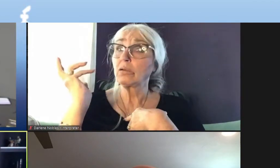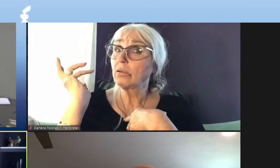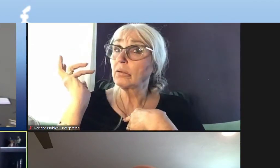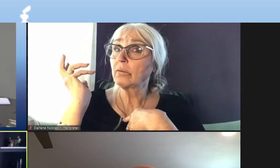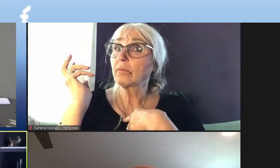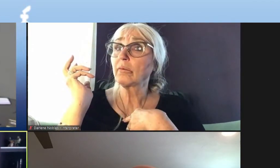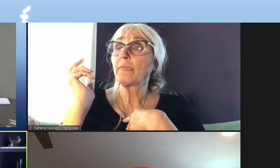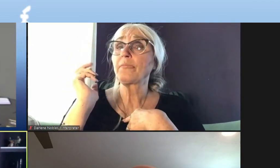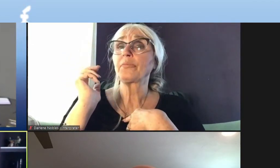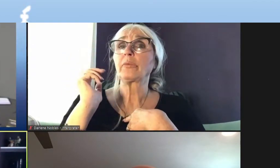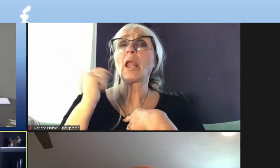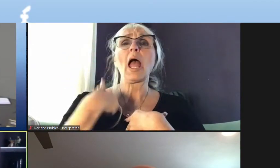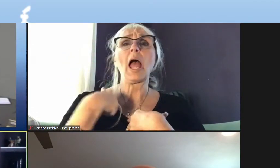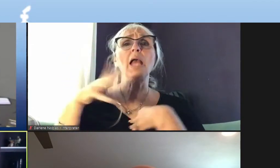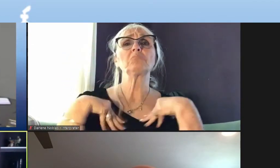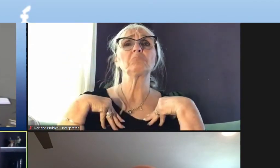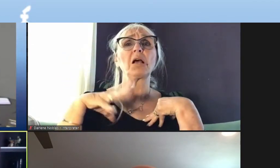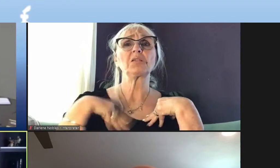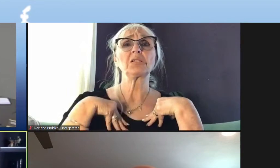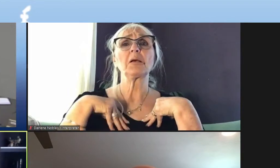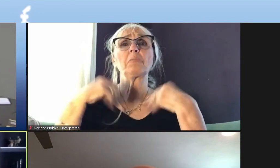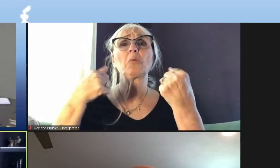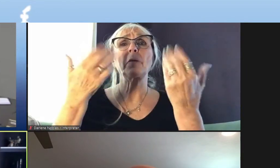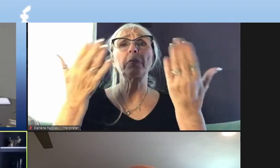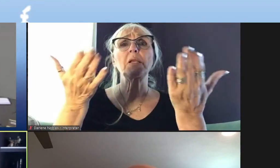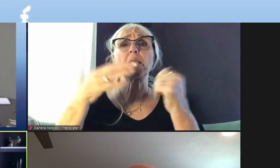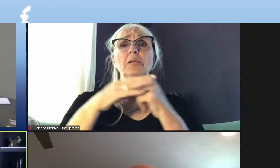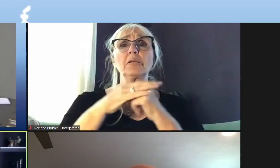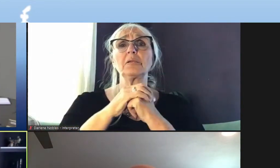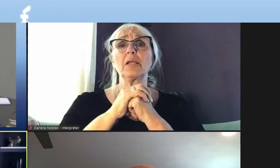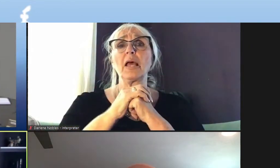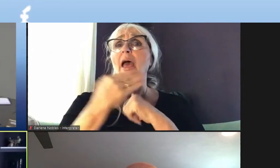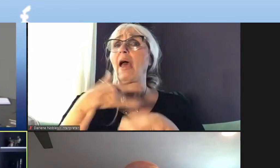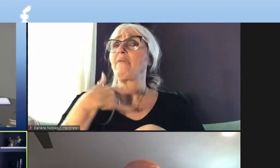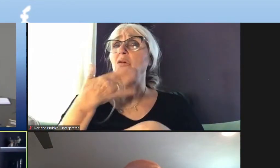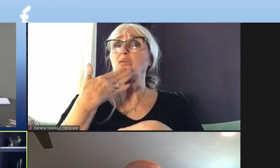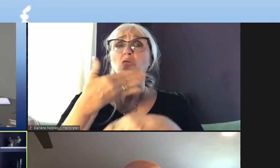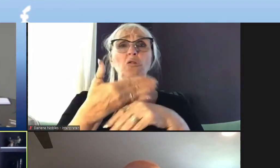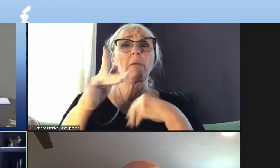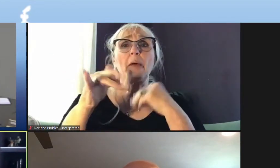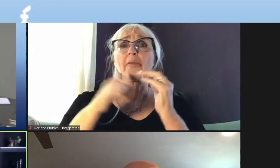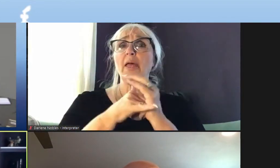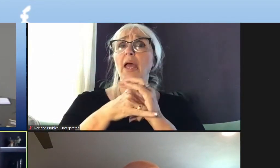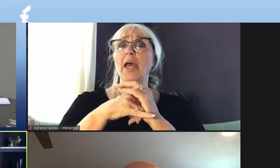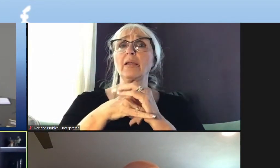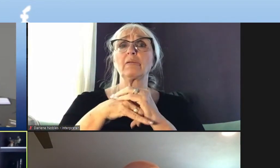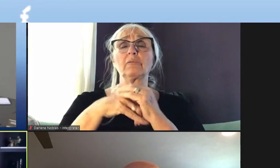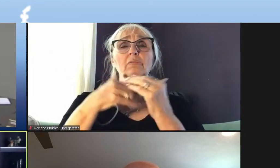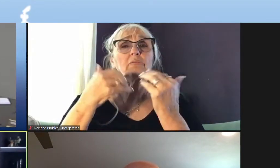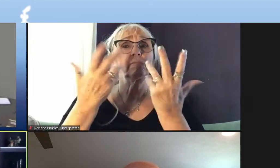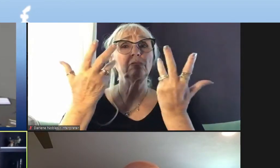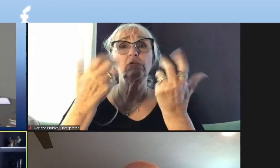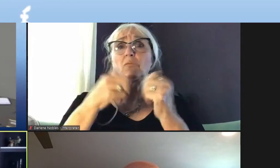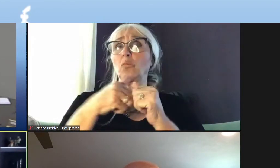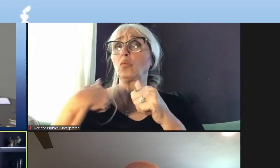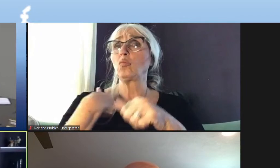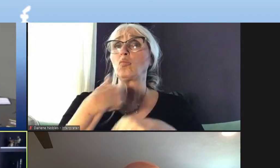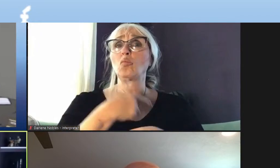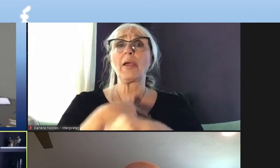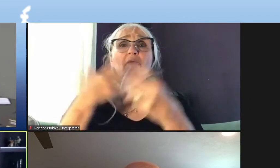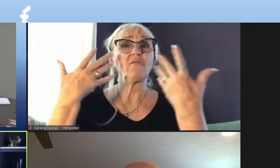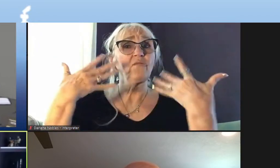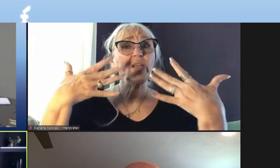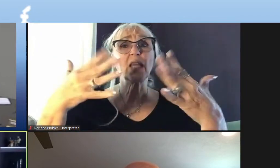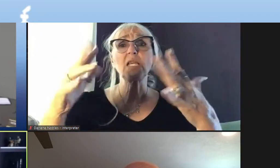I would be okay with that recommendation. I feel good about that recommendation to you. We've actually finished our